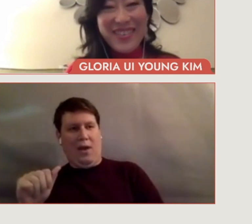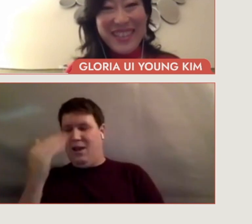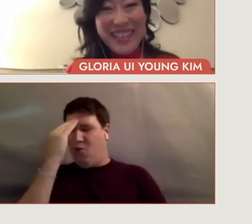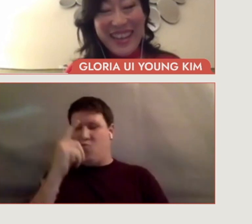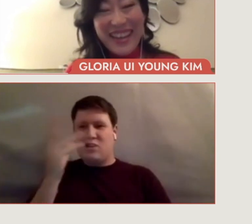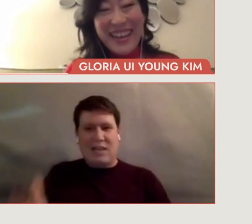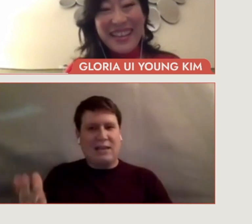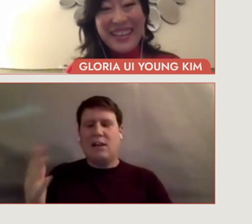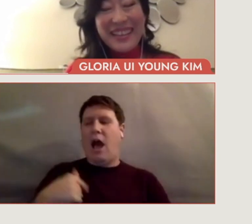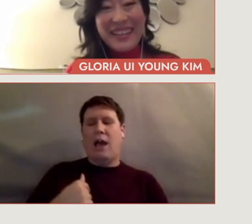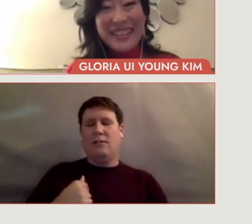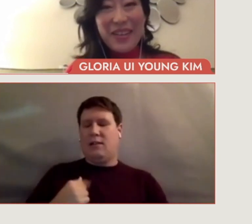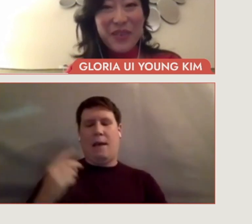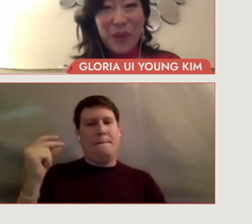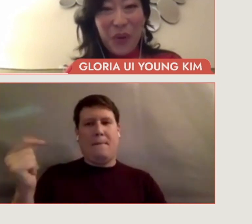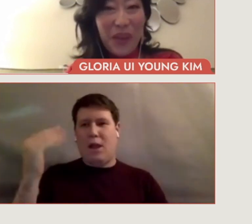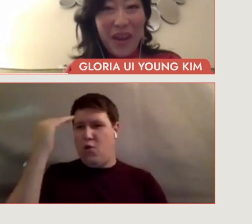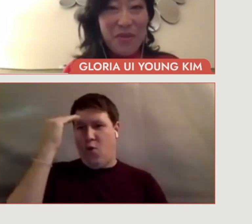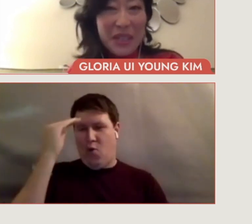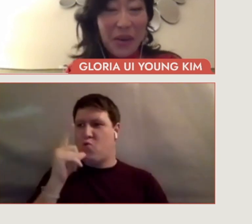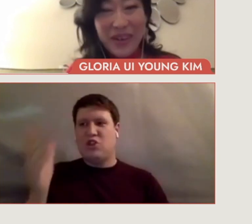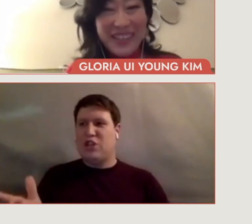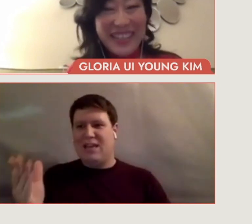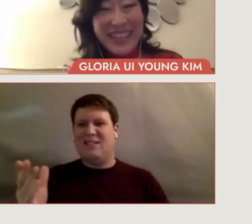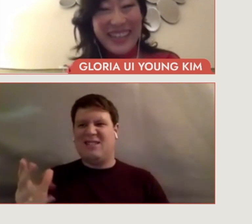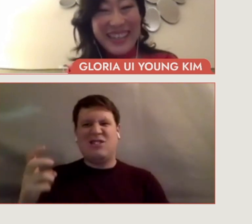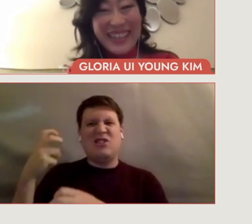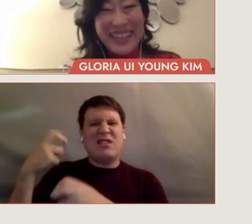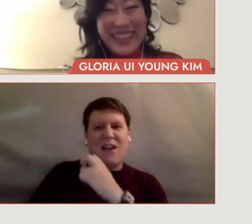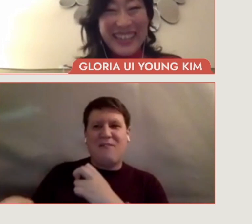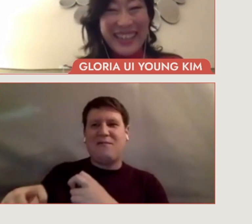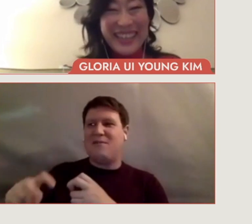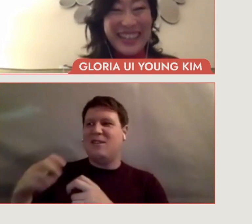Mona was like the tough little girl that I wished I was.